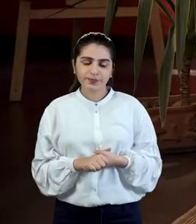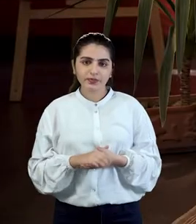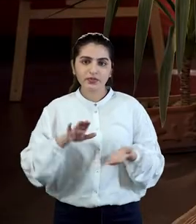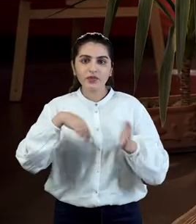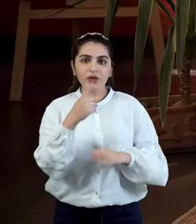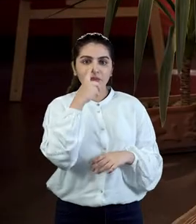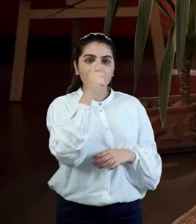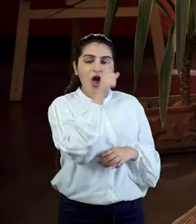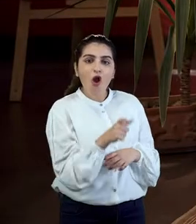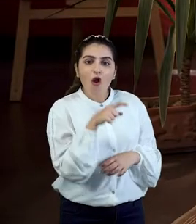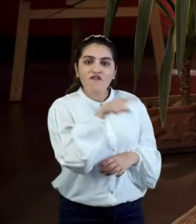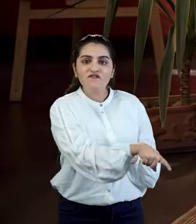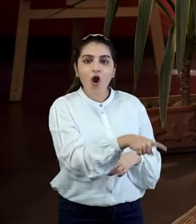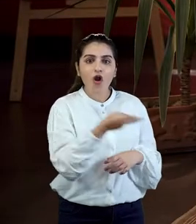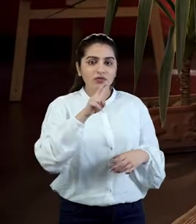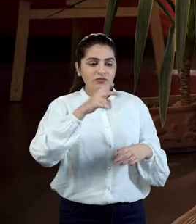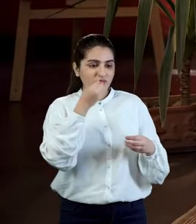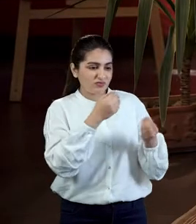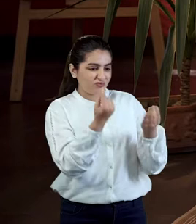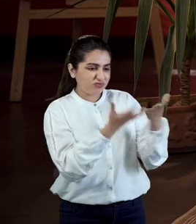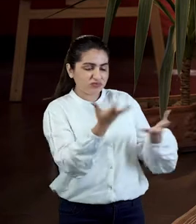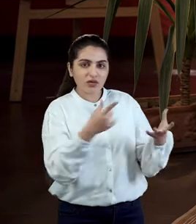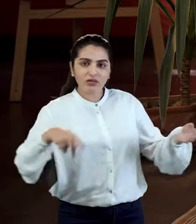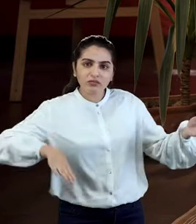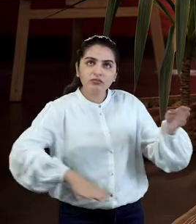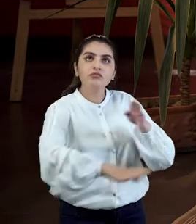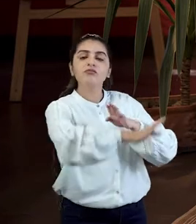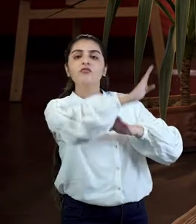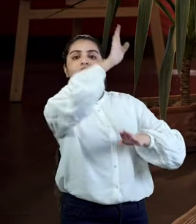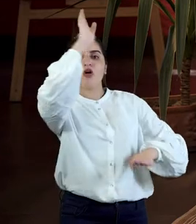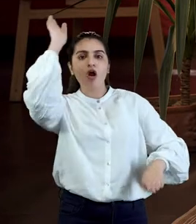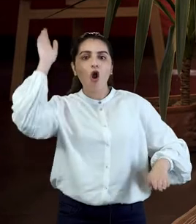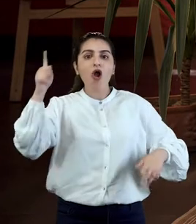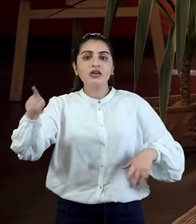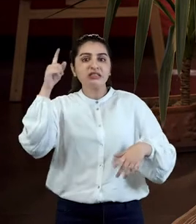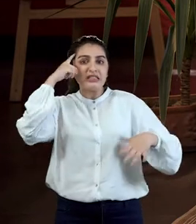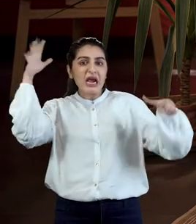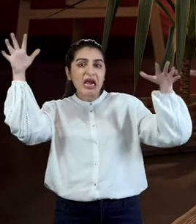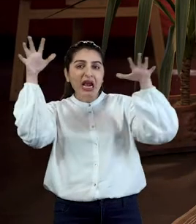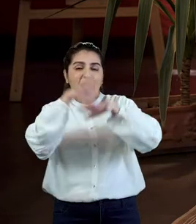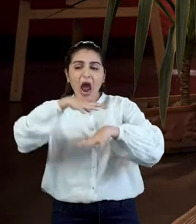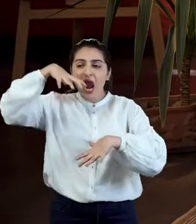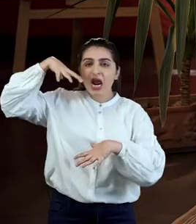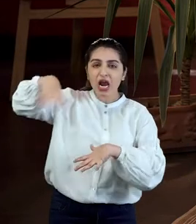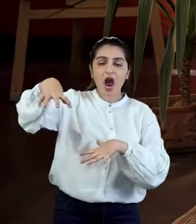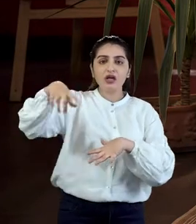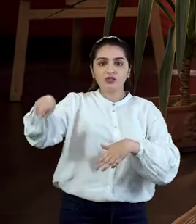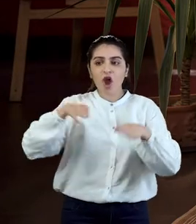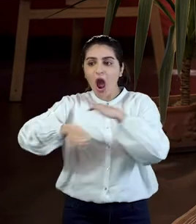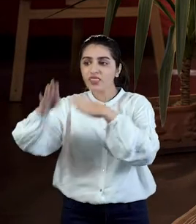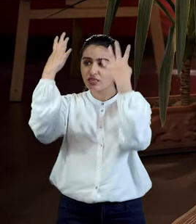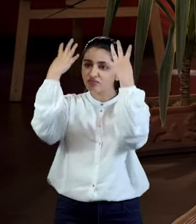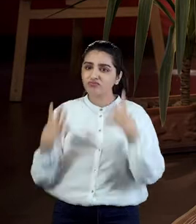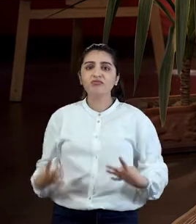The wizard whisked the princess up the chimney and carried her away to his tall, dark castle. He locked her into the